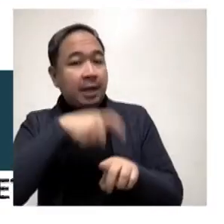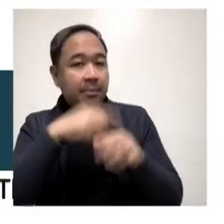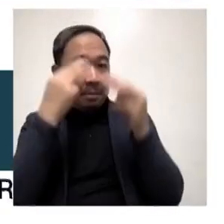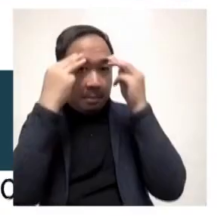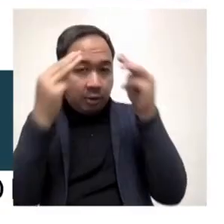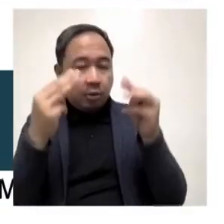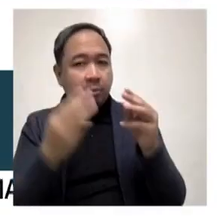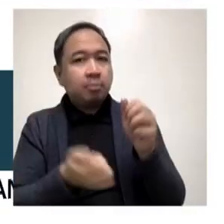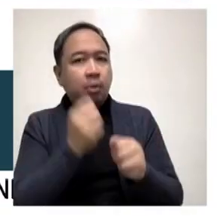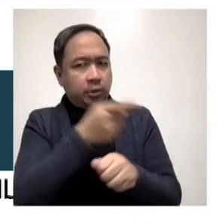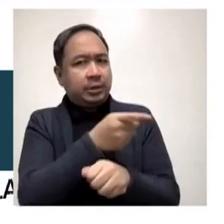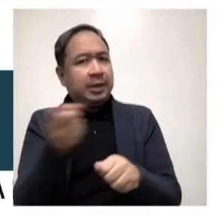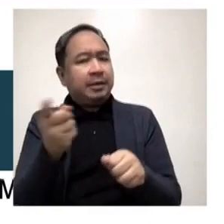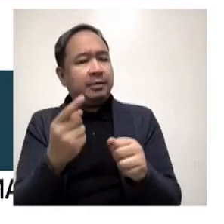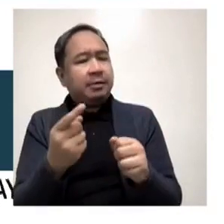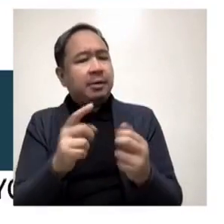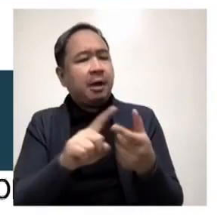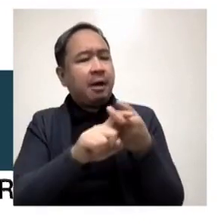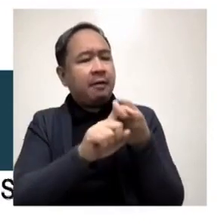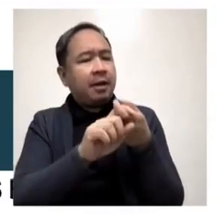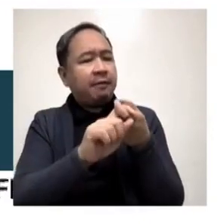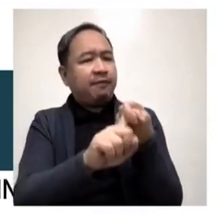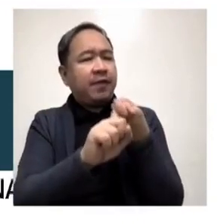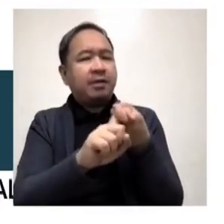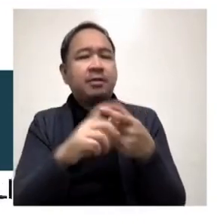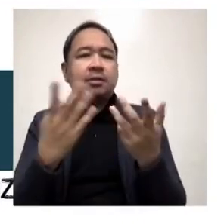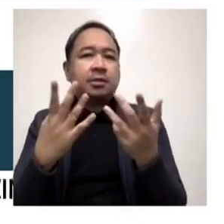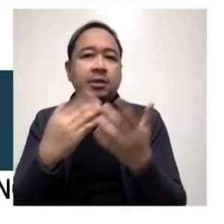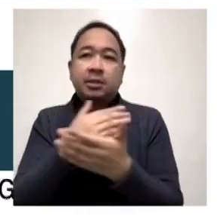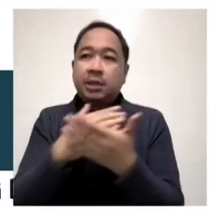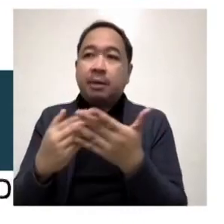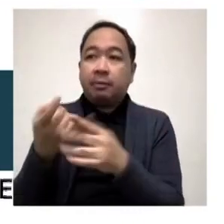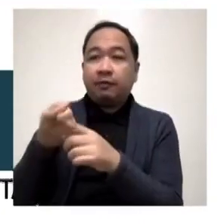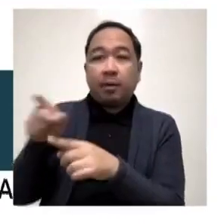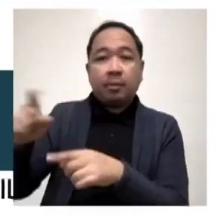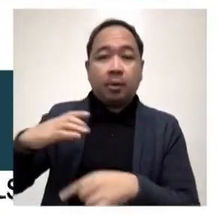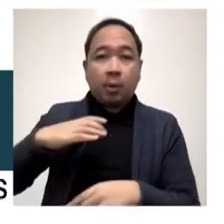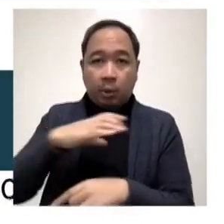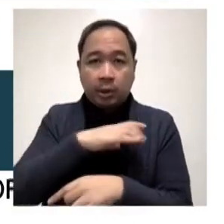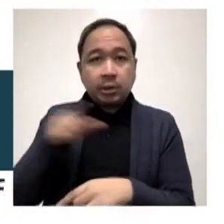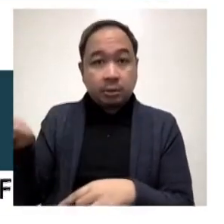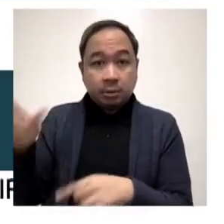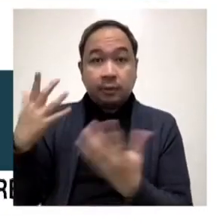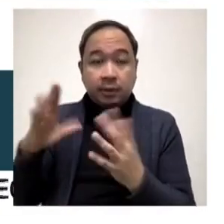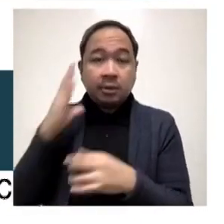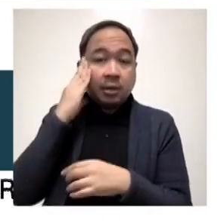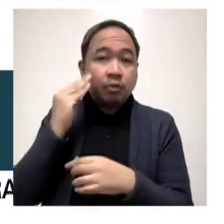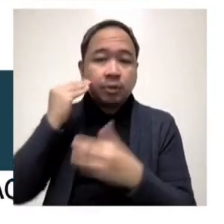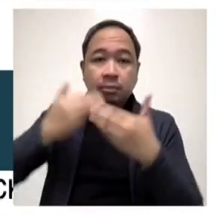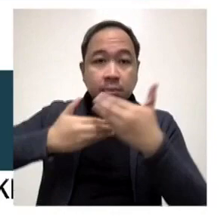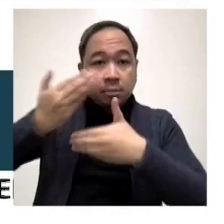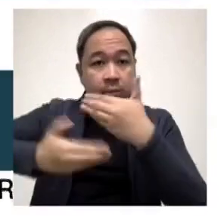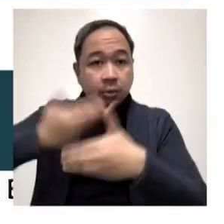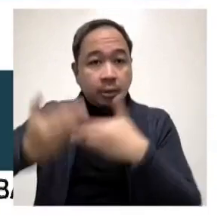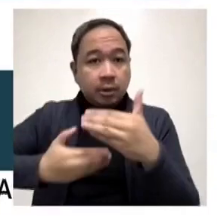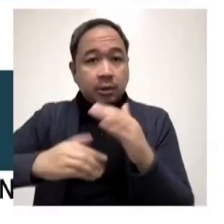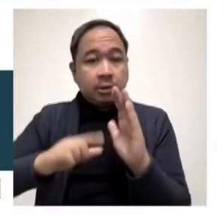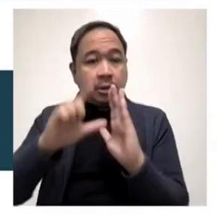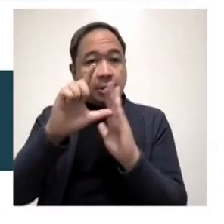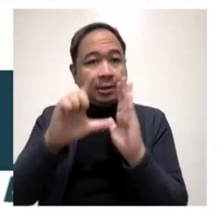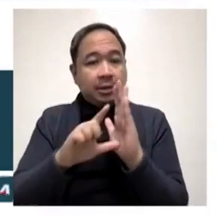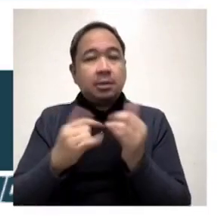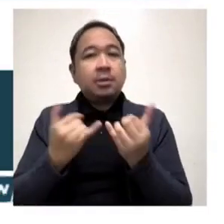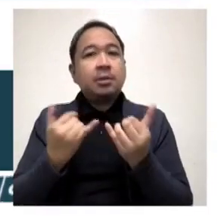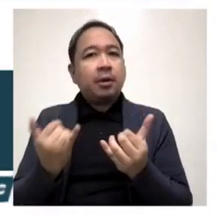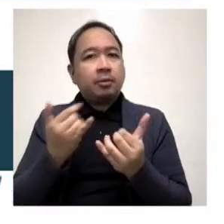as well. Some of them are from Congress. They have legislative experience. So we have a nice mix of mayors